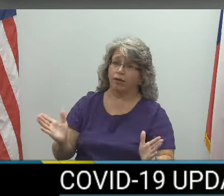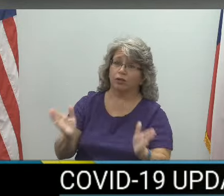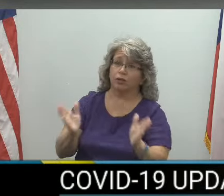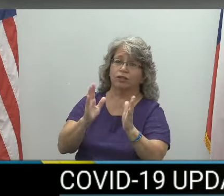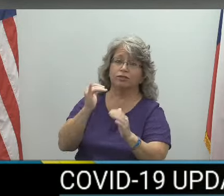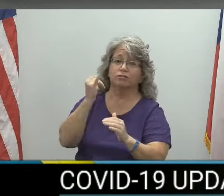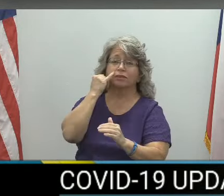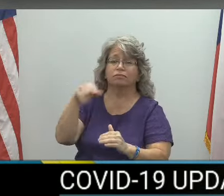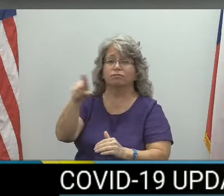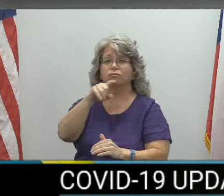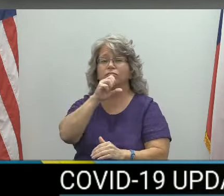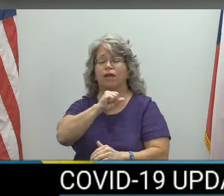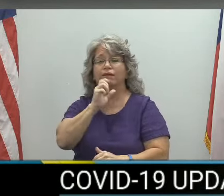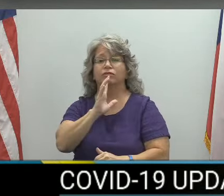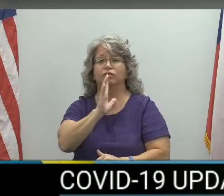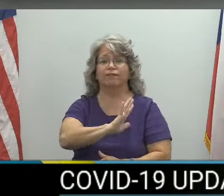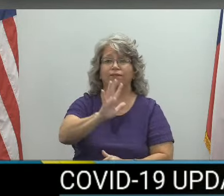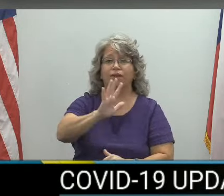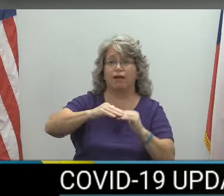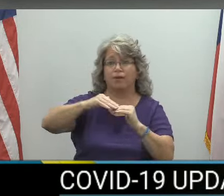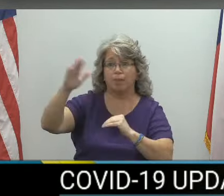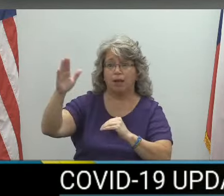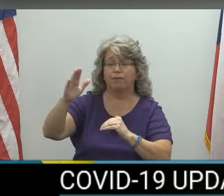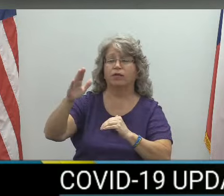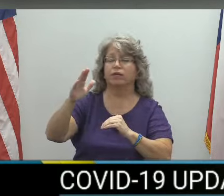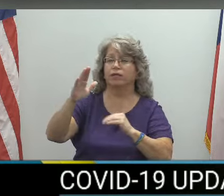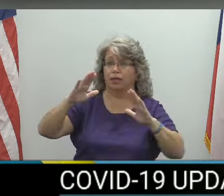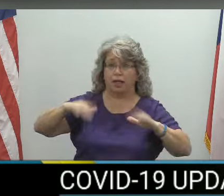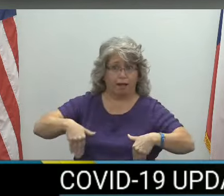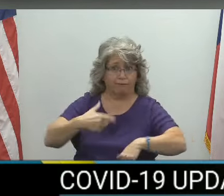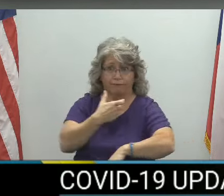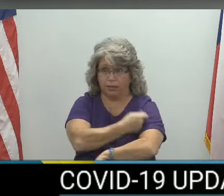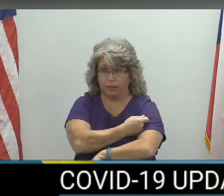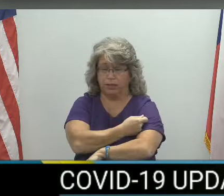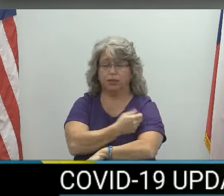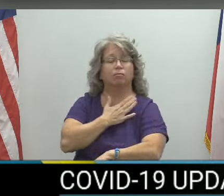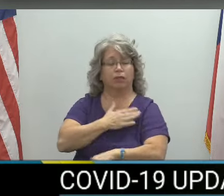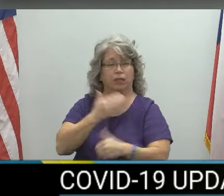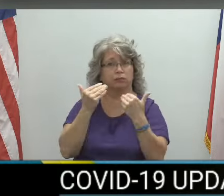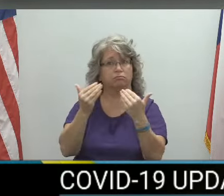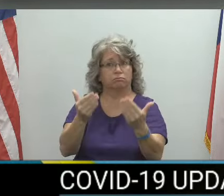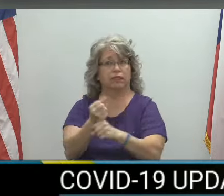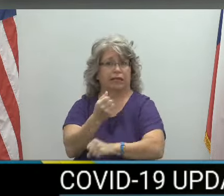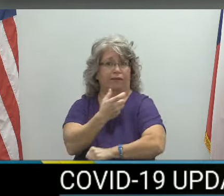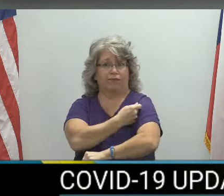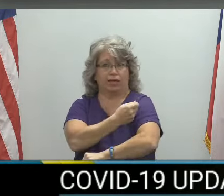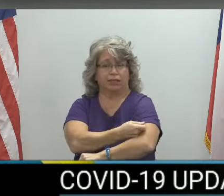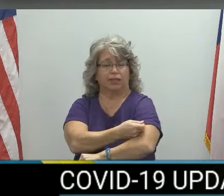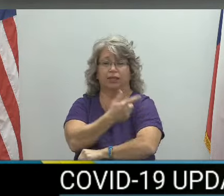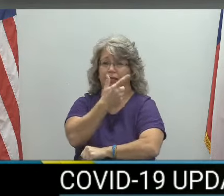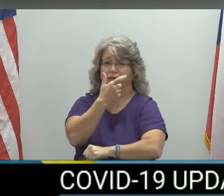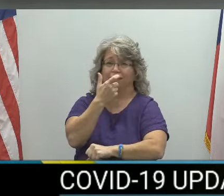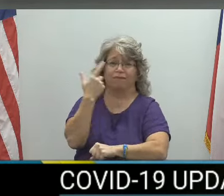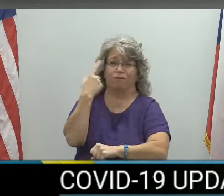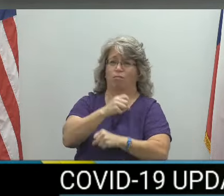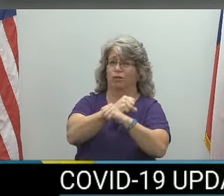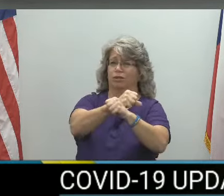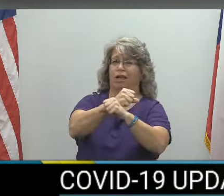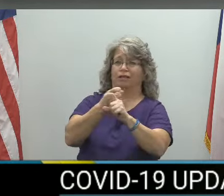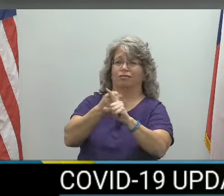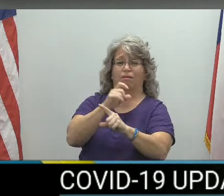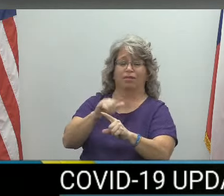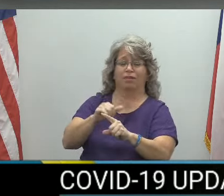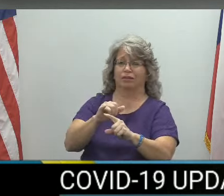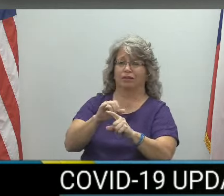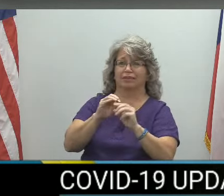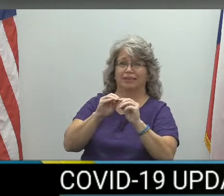gotten vaccinated, you need to come in and get vaccinated to get some protection against this highly transmissible virus.